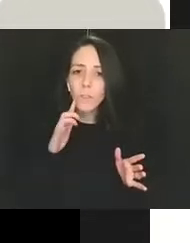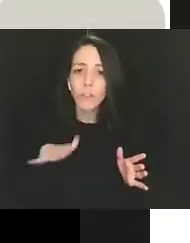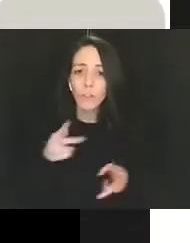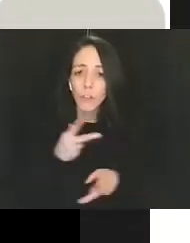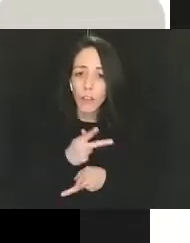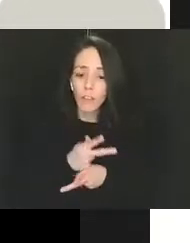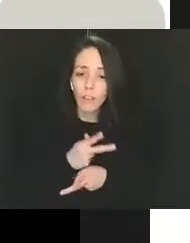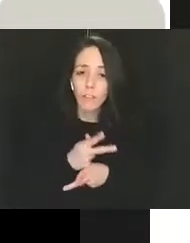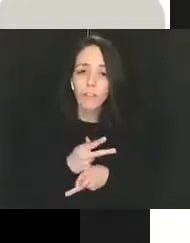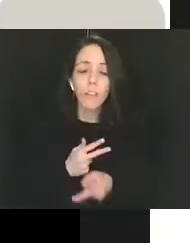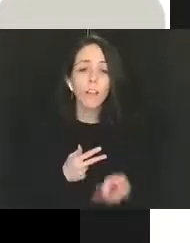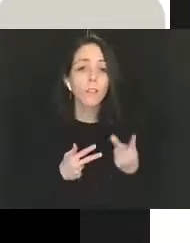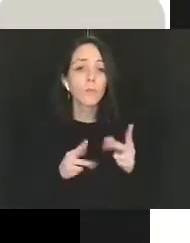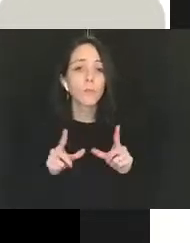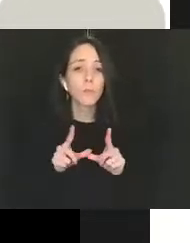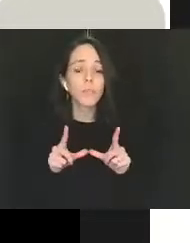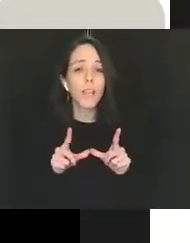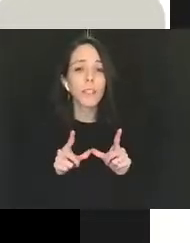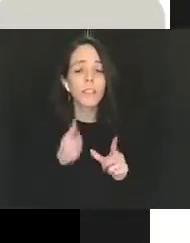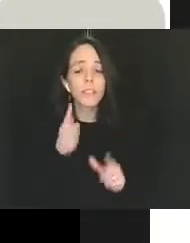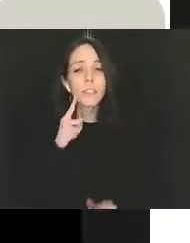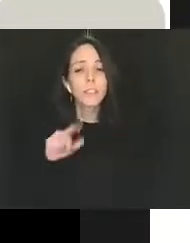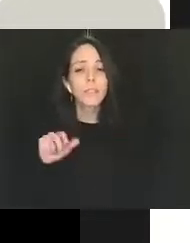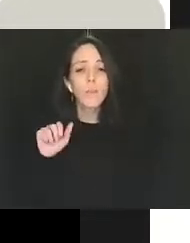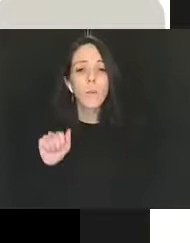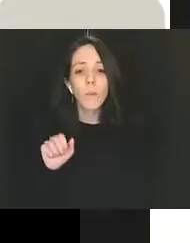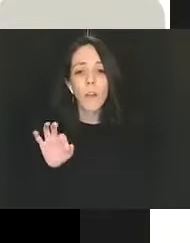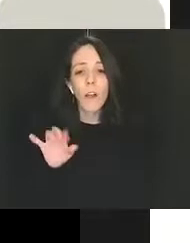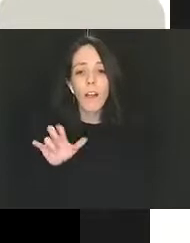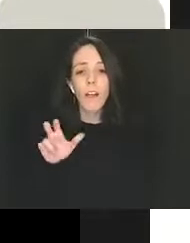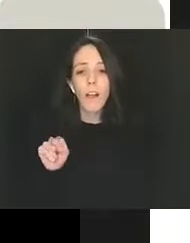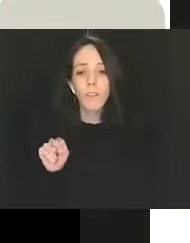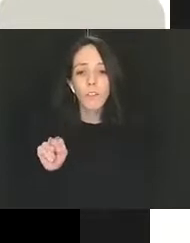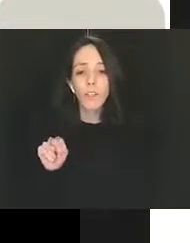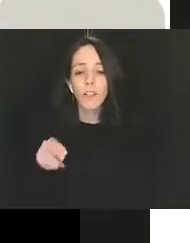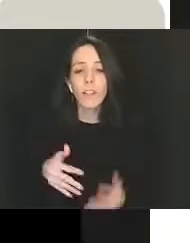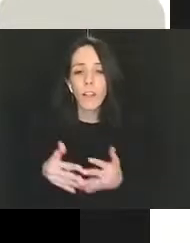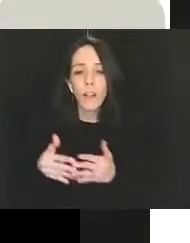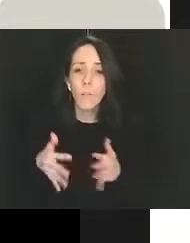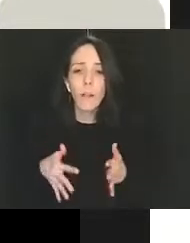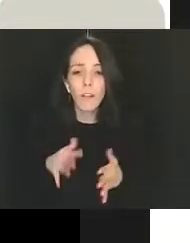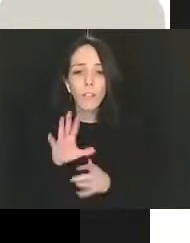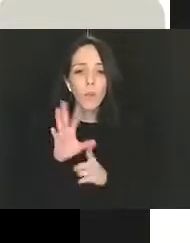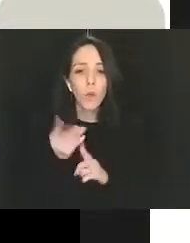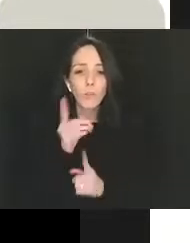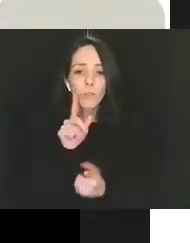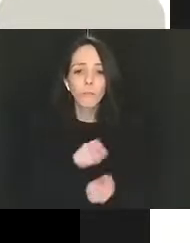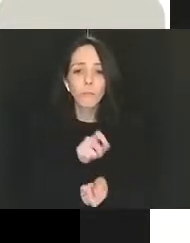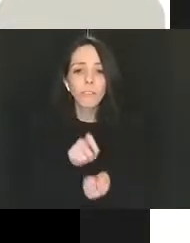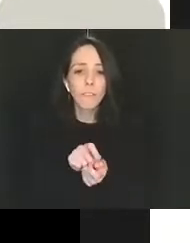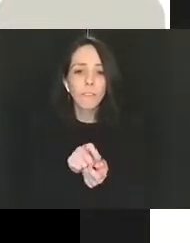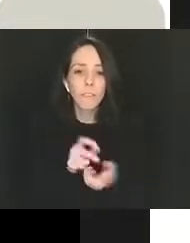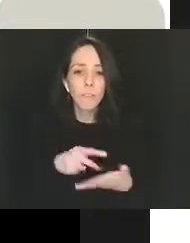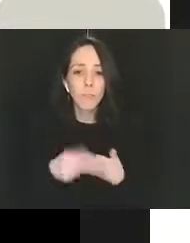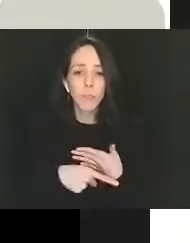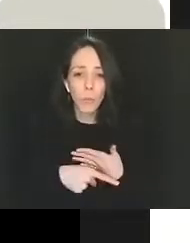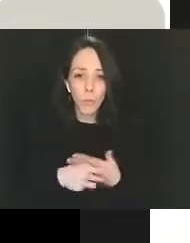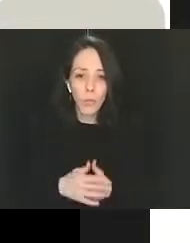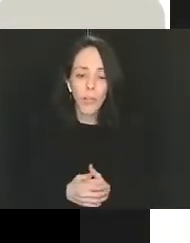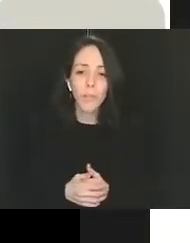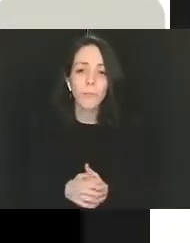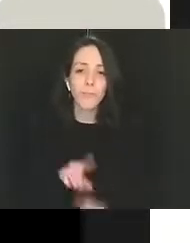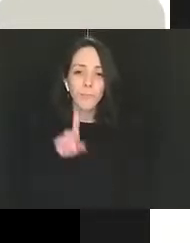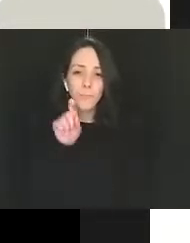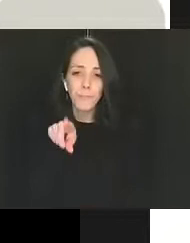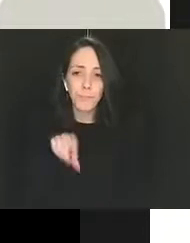in-home childcare programs that are African-American, African culturally specific programs. And my question